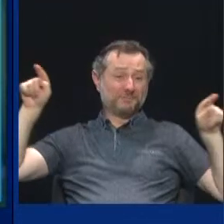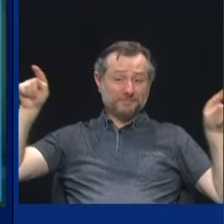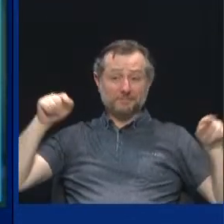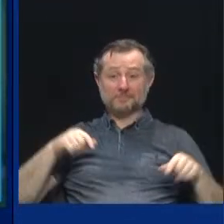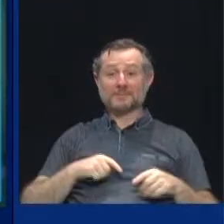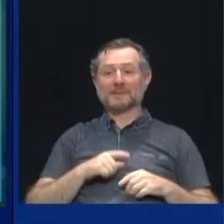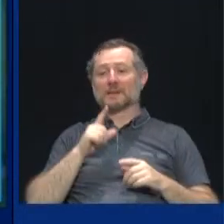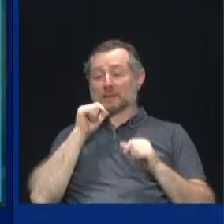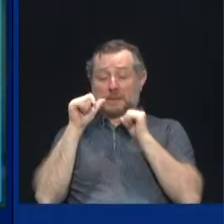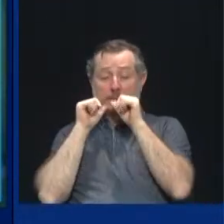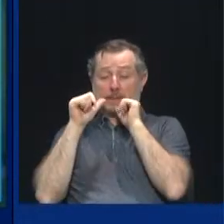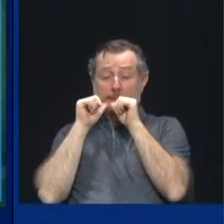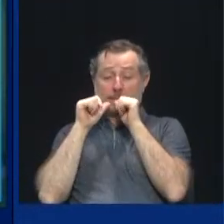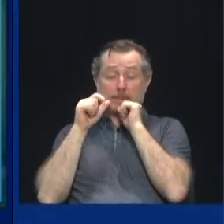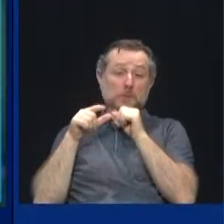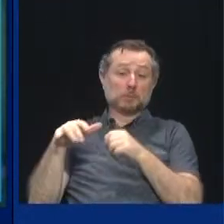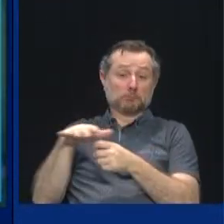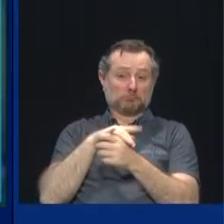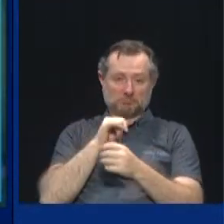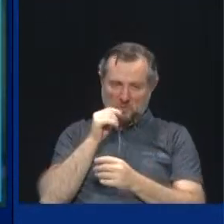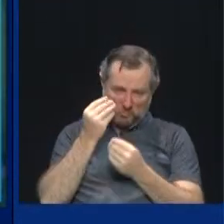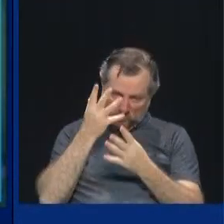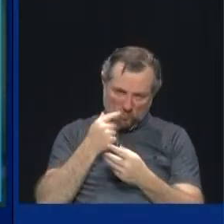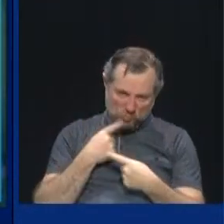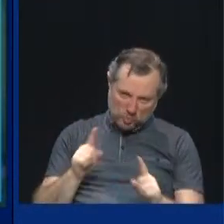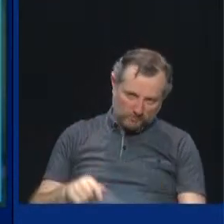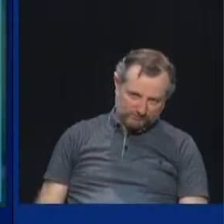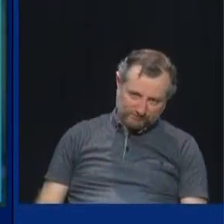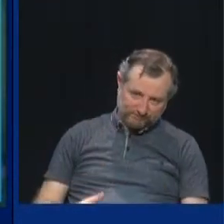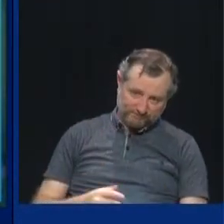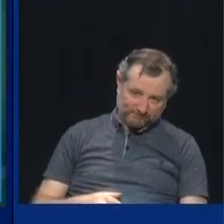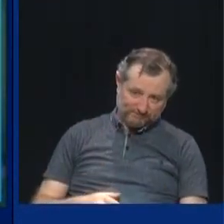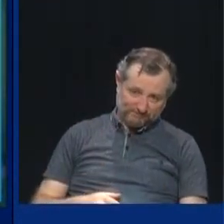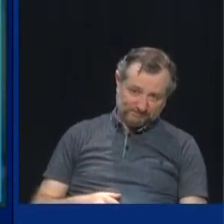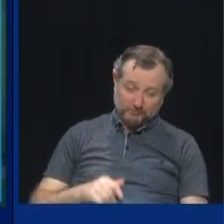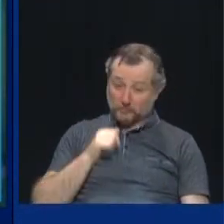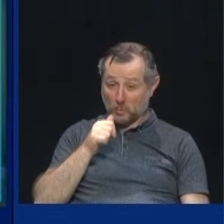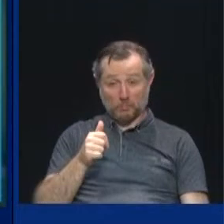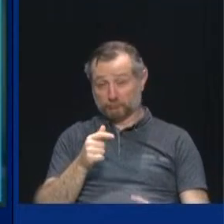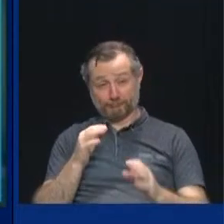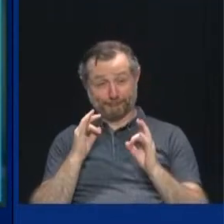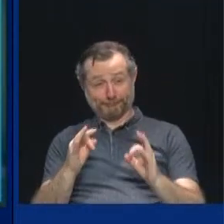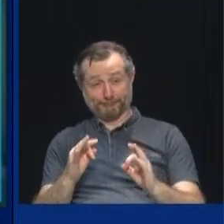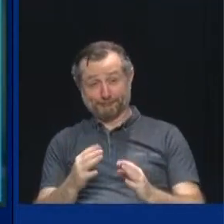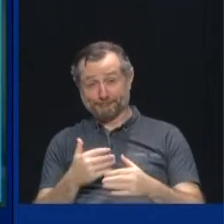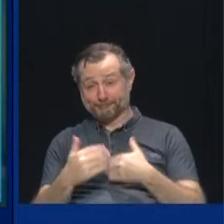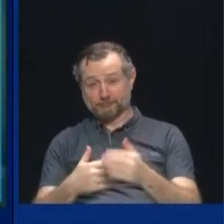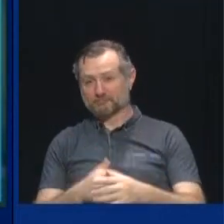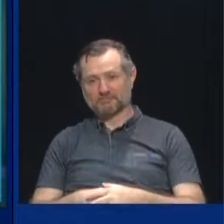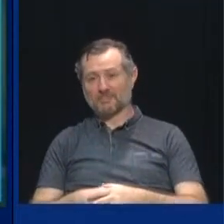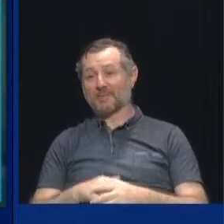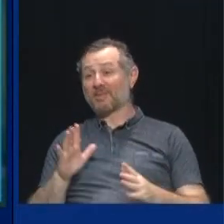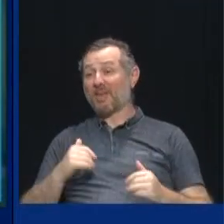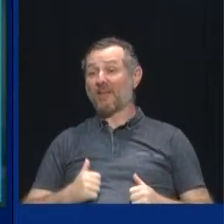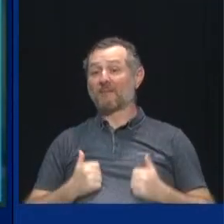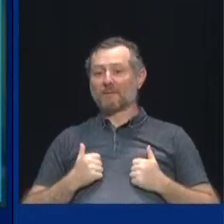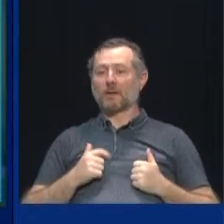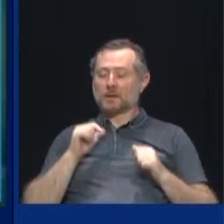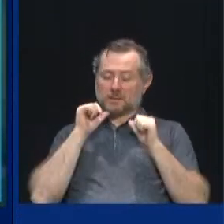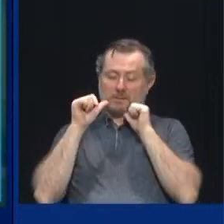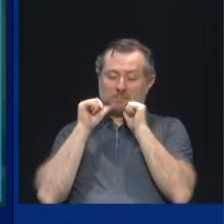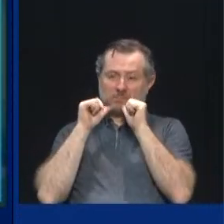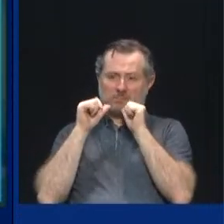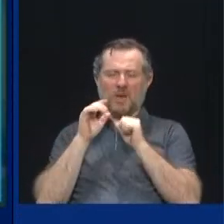Denial does not work as a strategy. Denial does not work in life. If